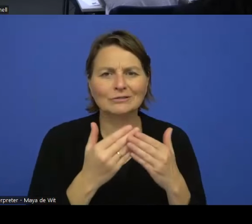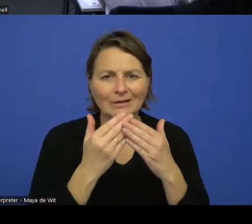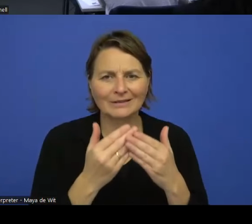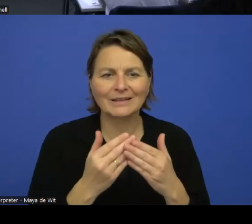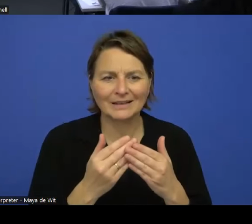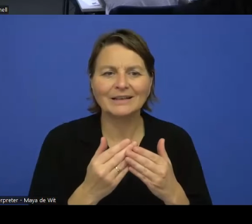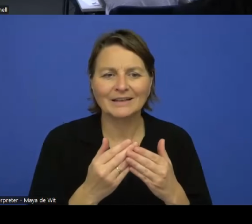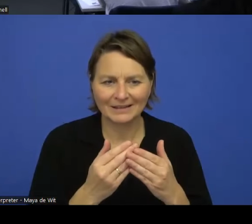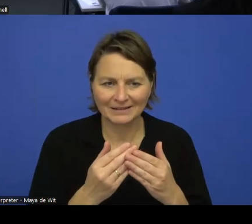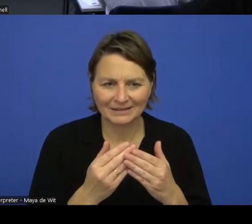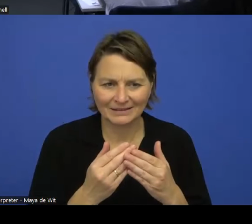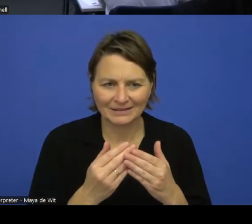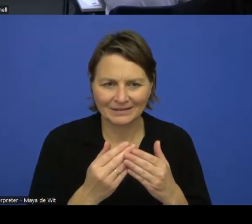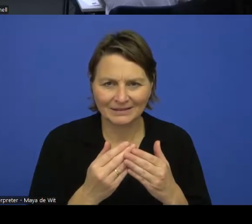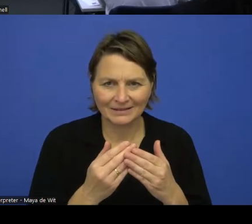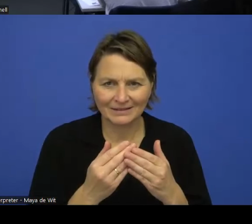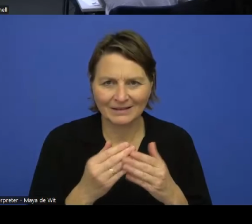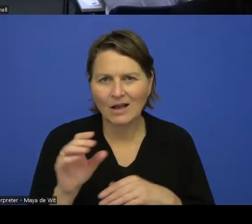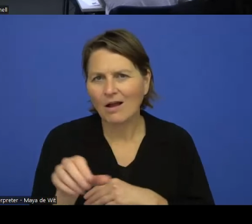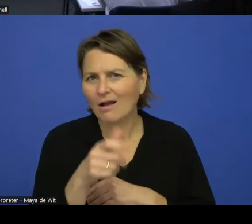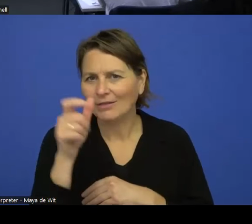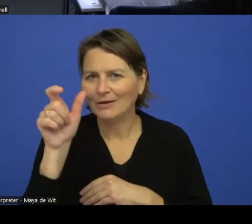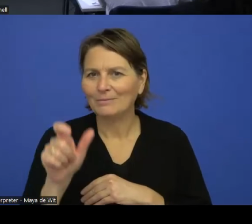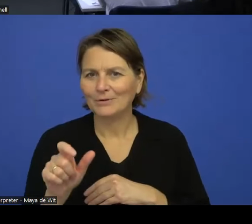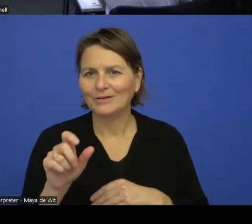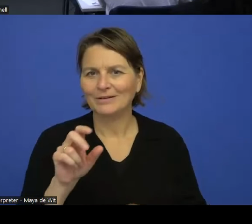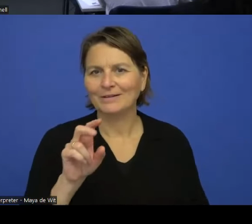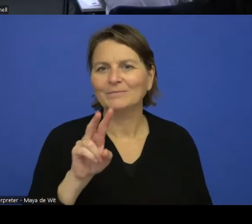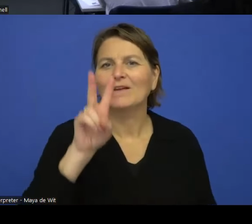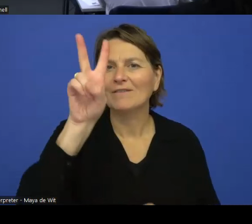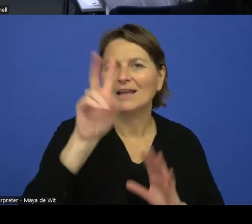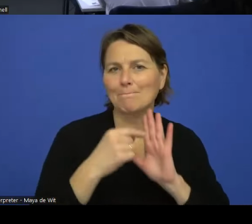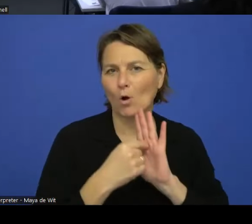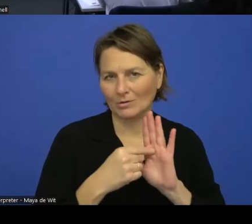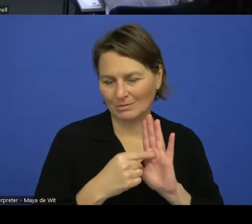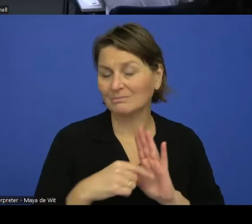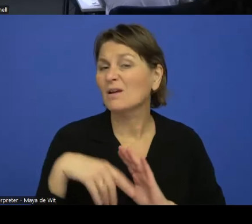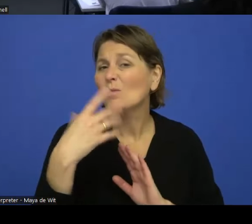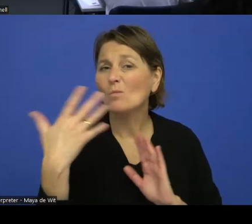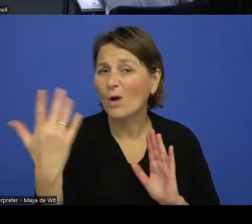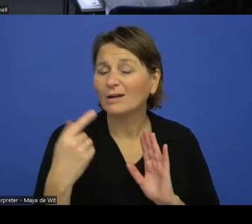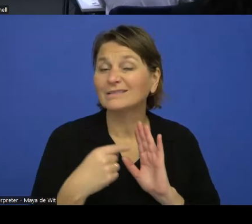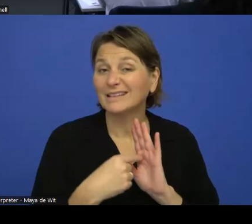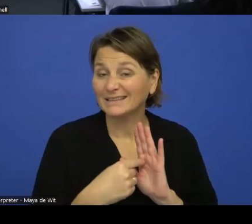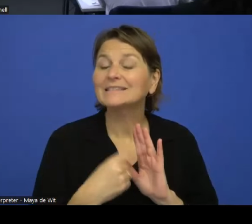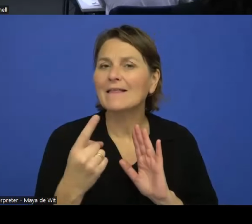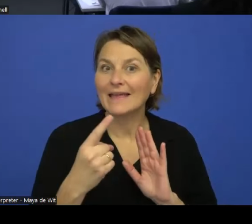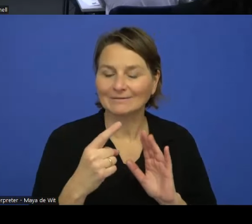John Clarkson's talk. I can see Andy, my fellow engineer, is nodding sagely. It basically shows the way in which in